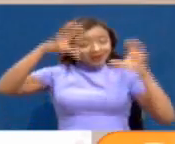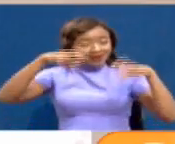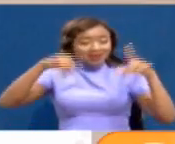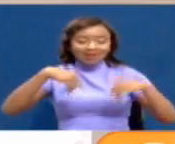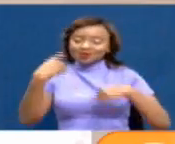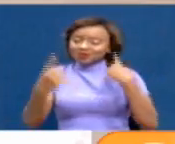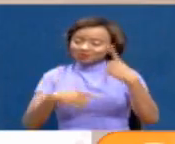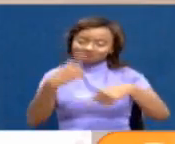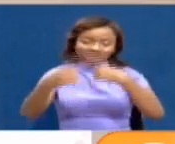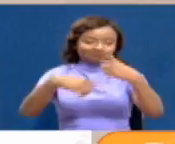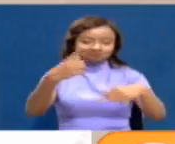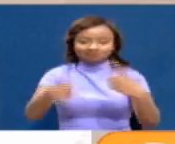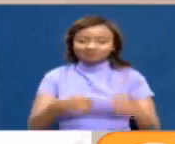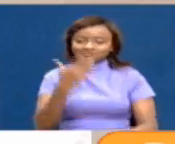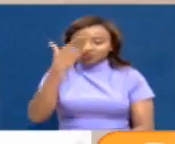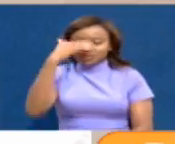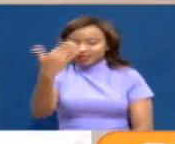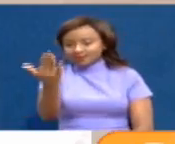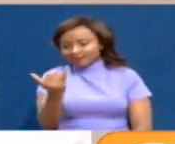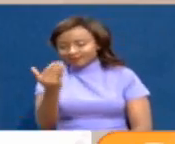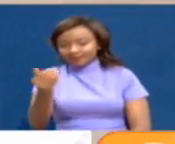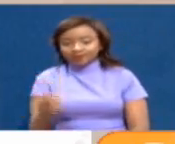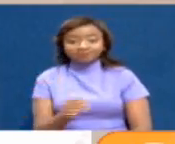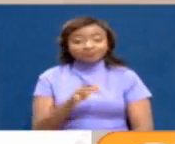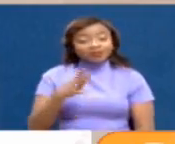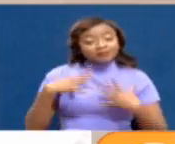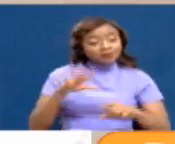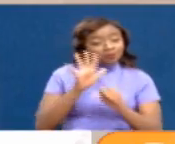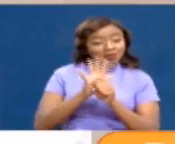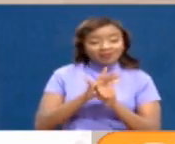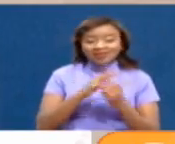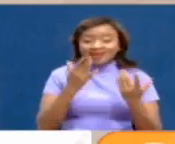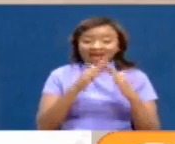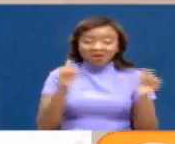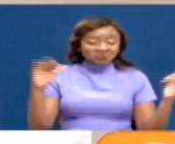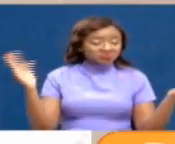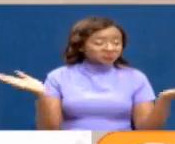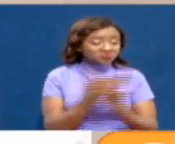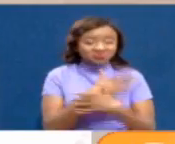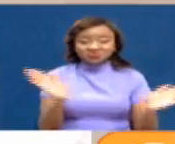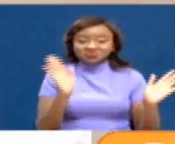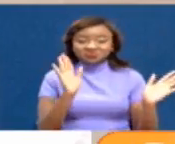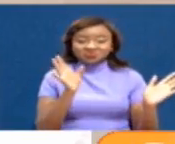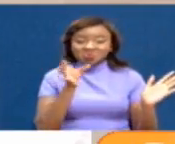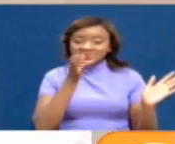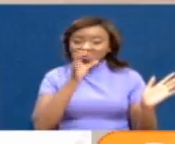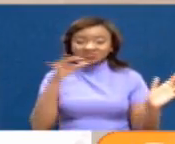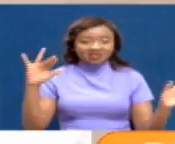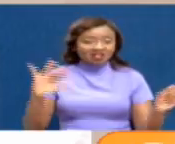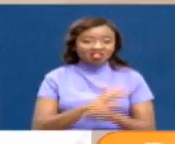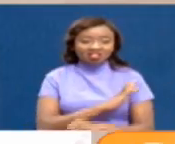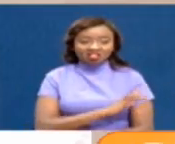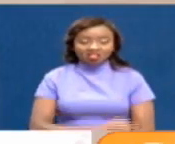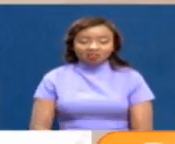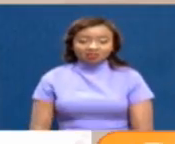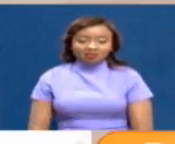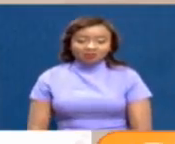to intensify in the coming days. Well, thousands have already been displaced after their homes were